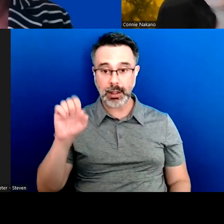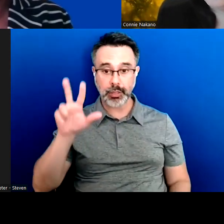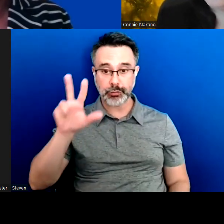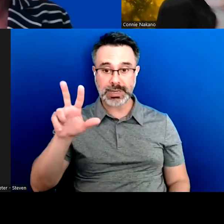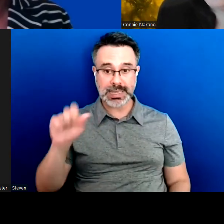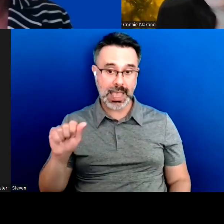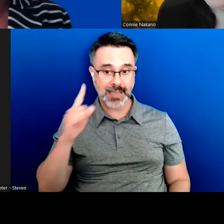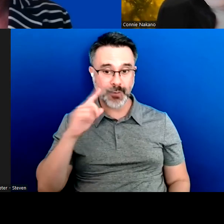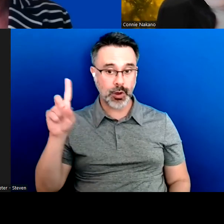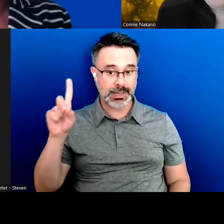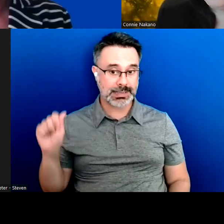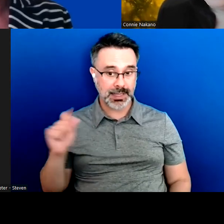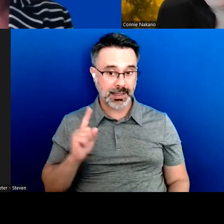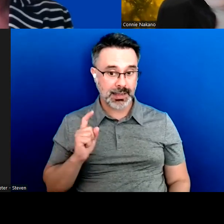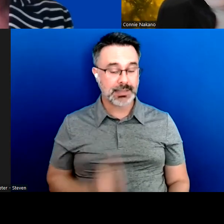for disabilities?